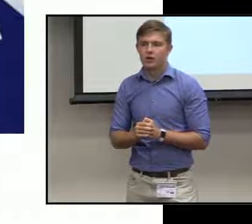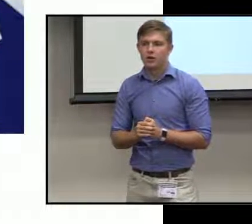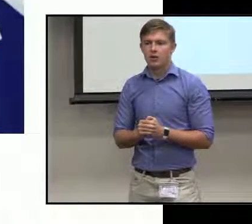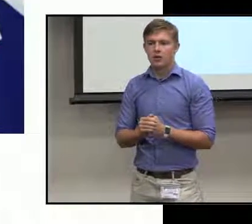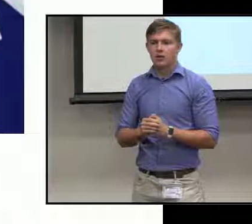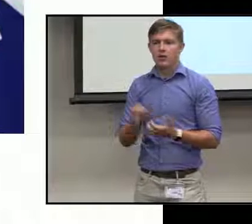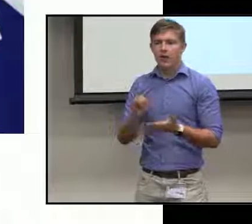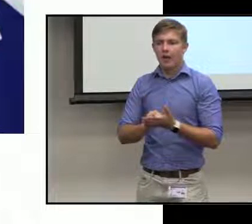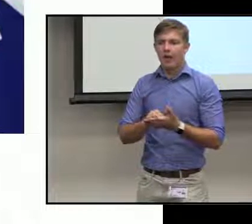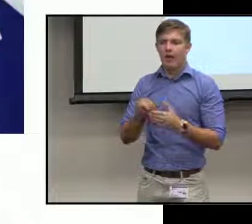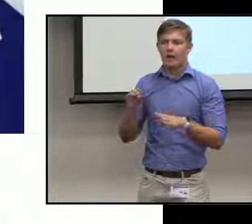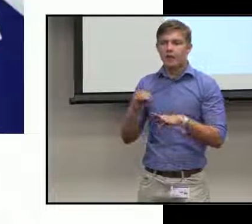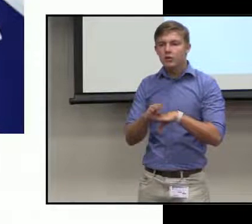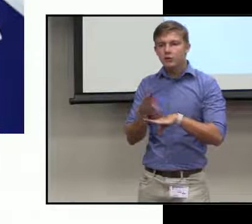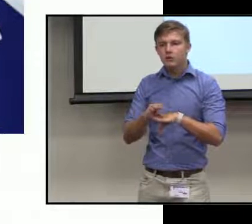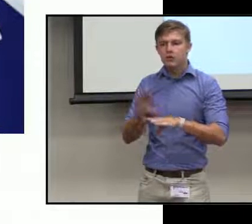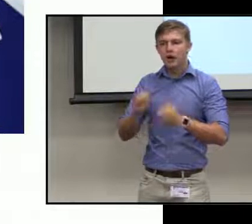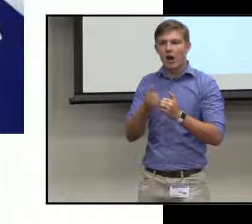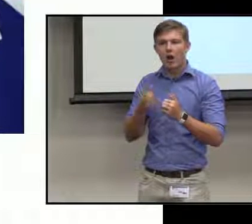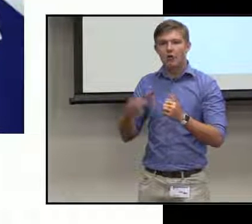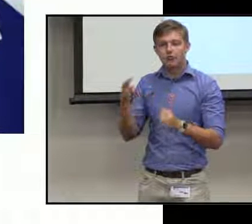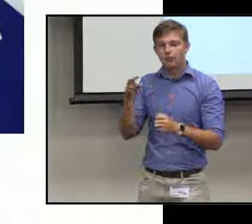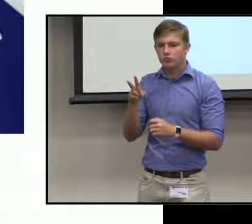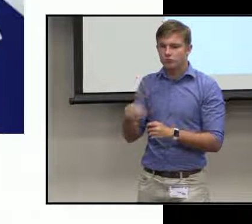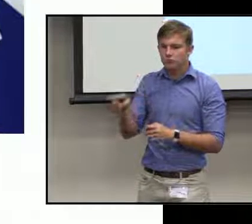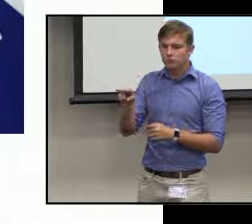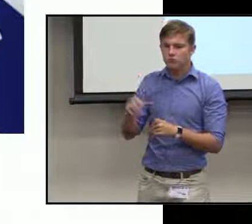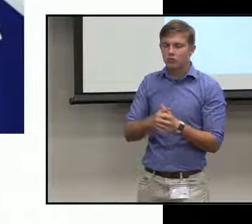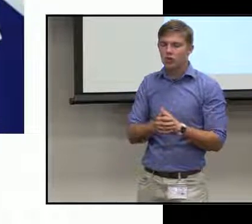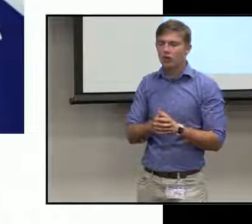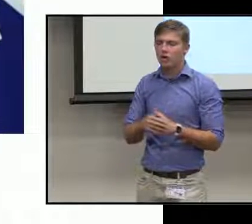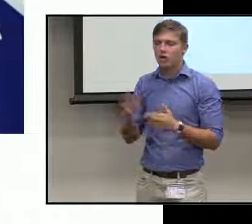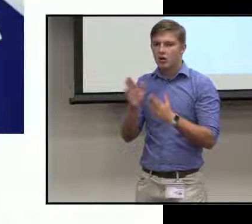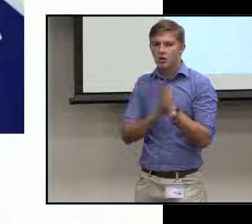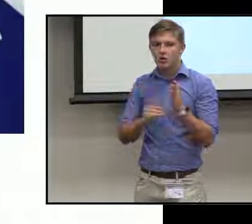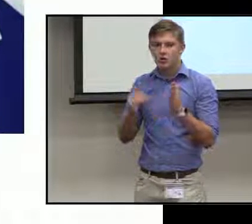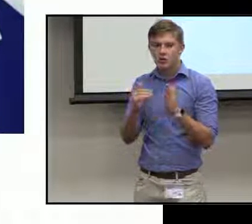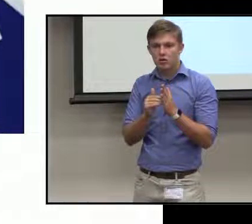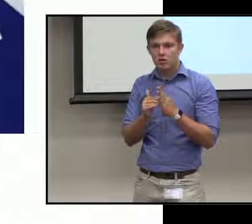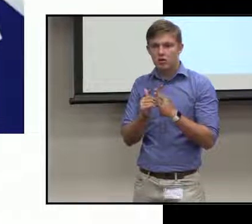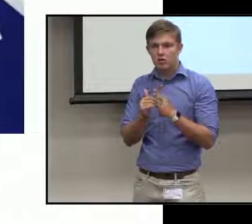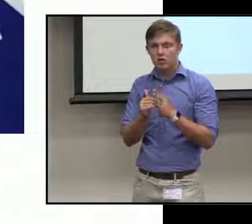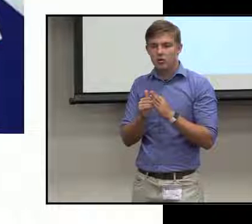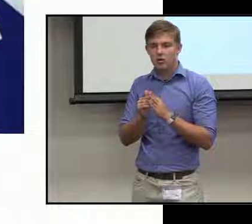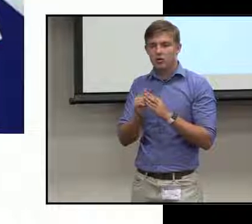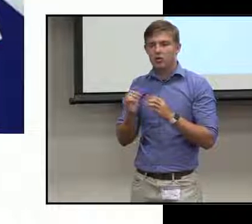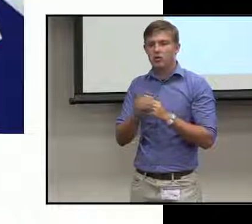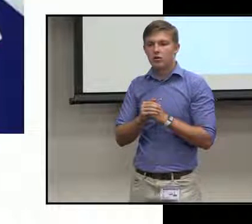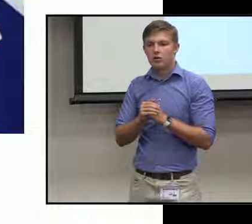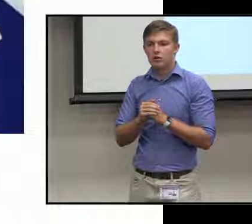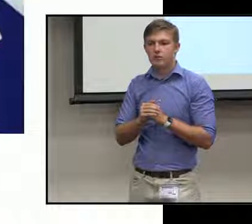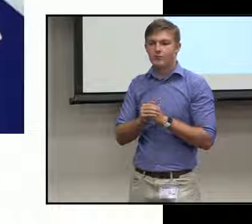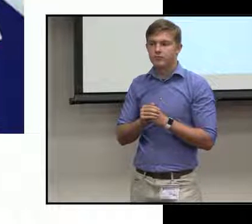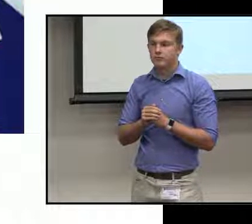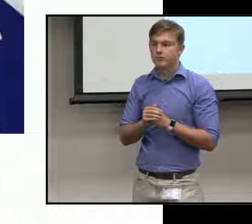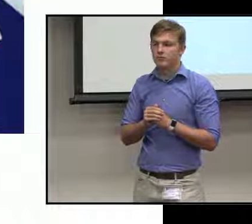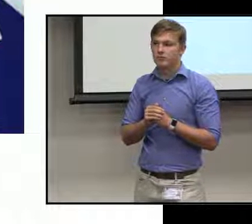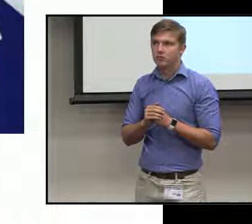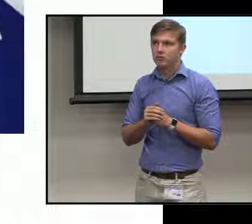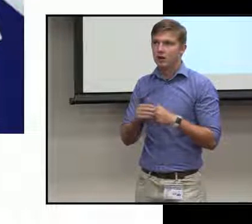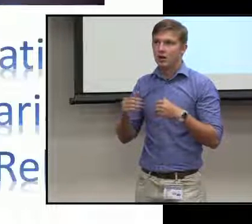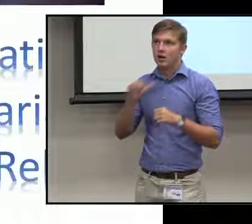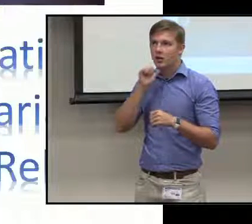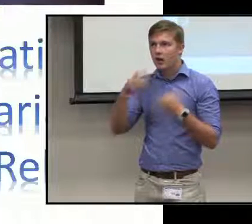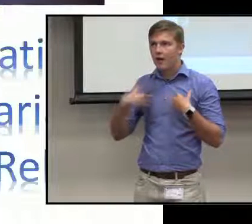on how they look at things. And New Zealand was highly touted because of the way they handled the COVID. Of